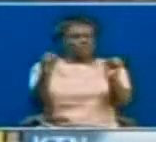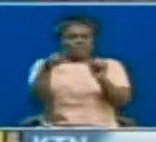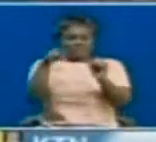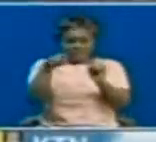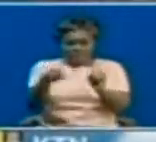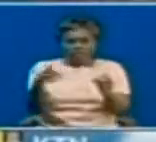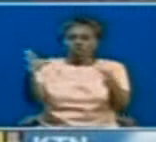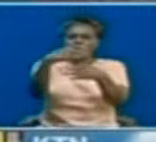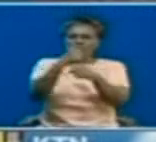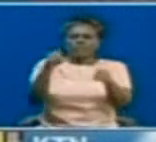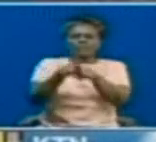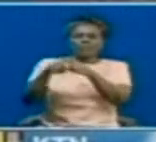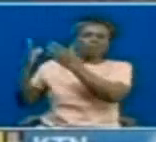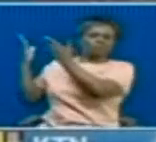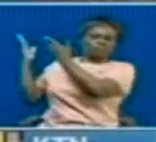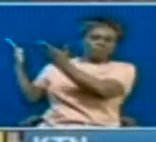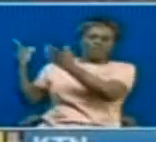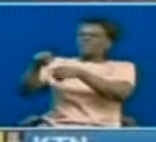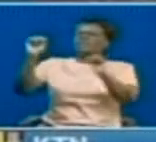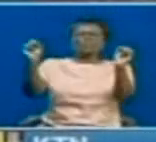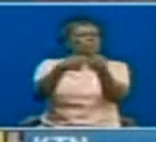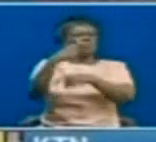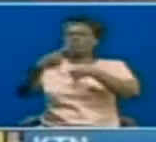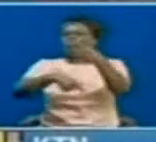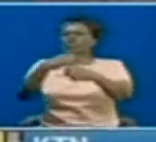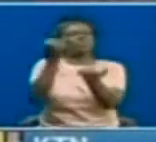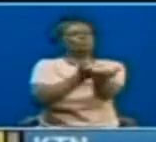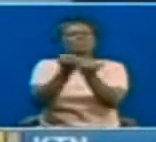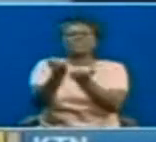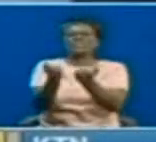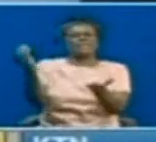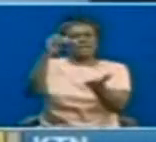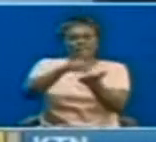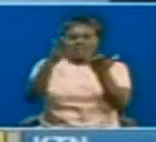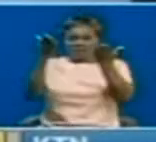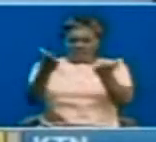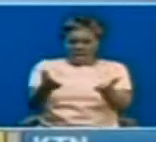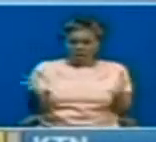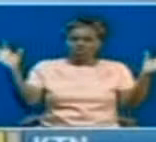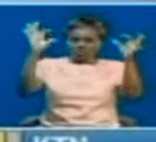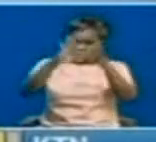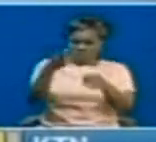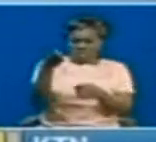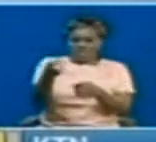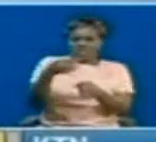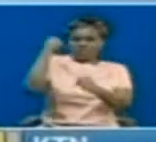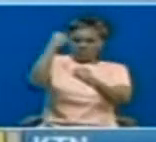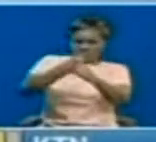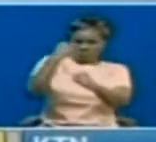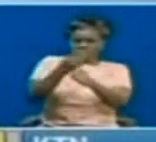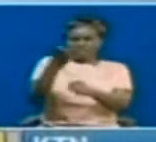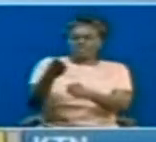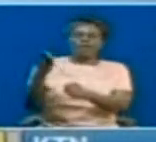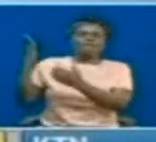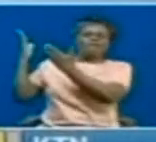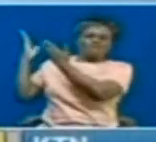seen companies like EverReady unable to sustain their businesses any longer. Now joining the war against counterfeit practices is Royal